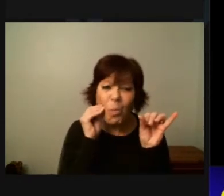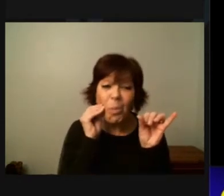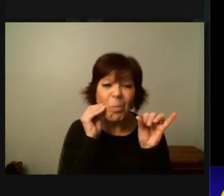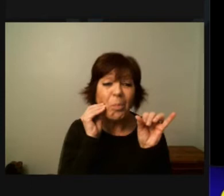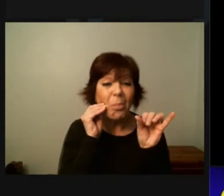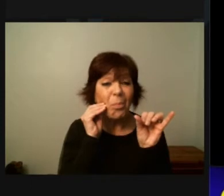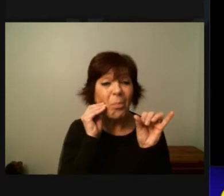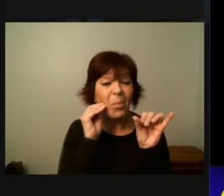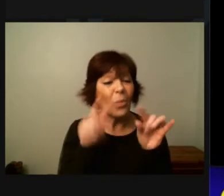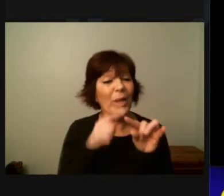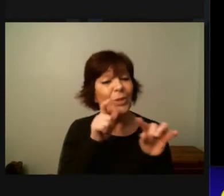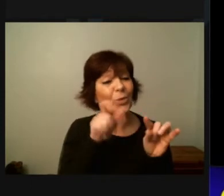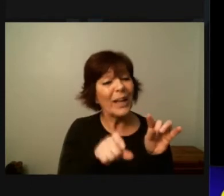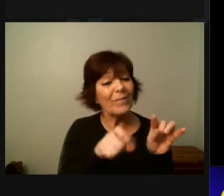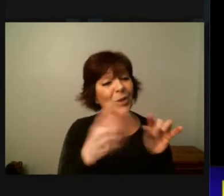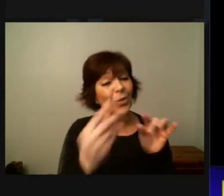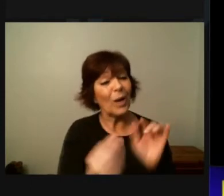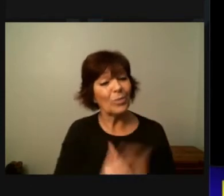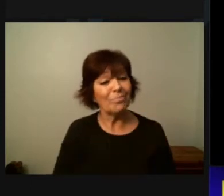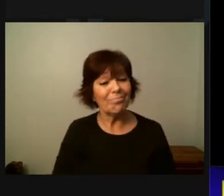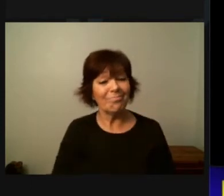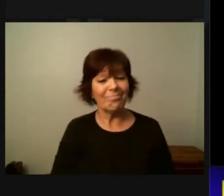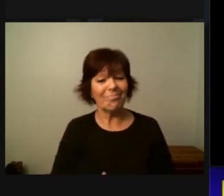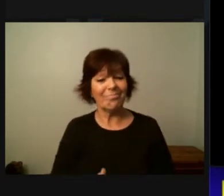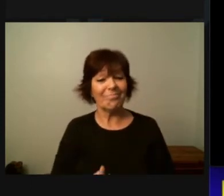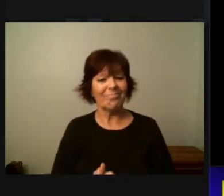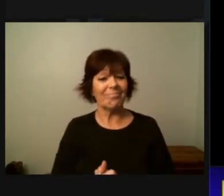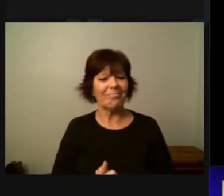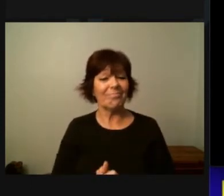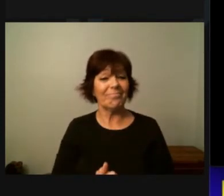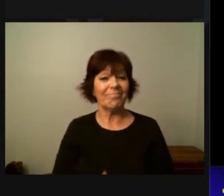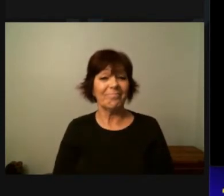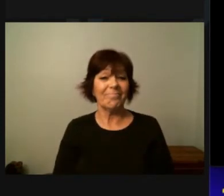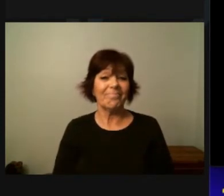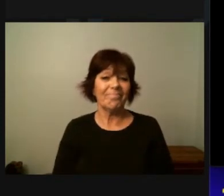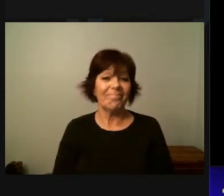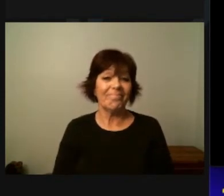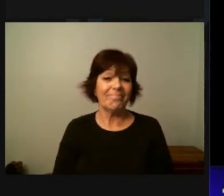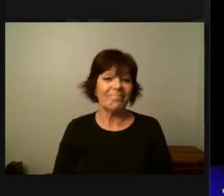be out. Next slide, please.